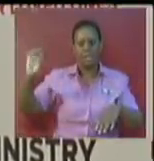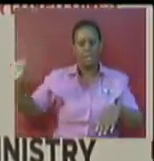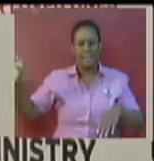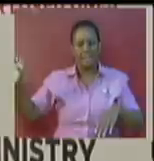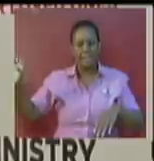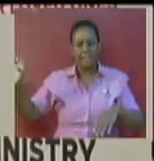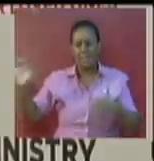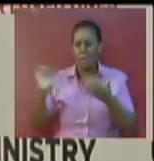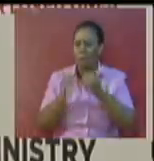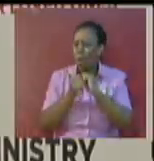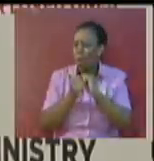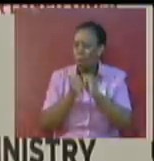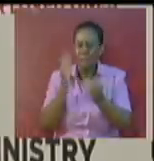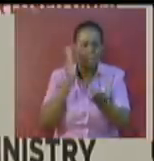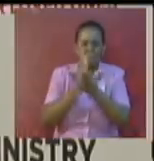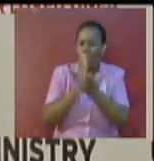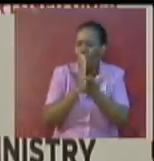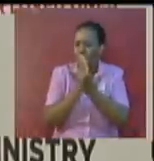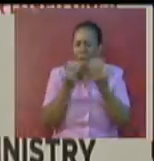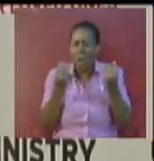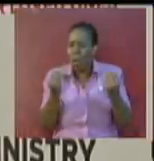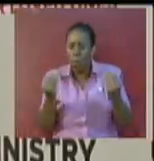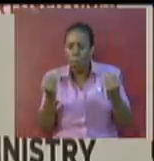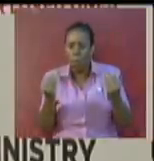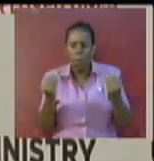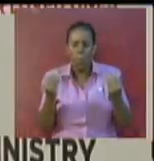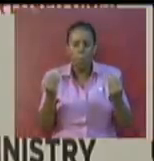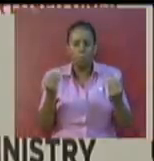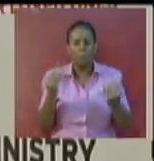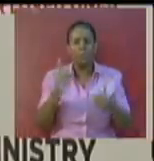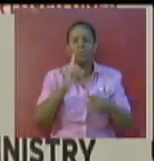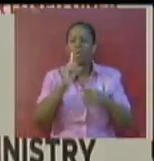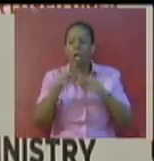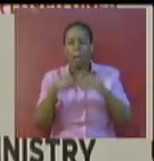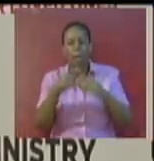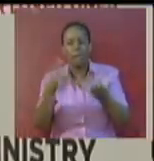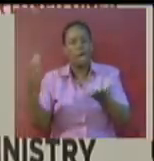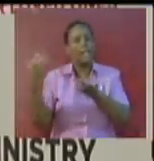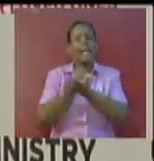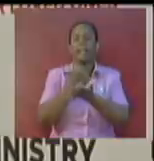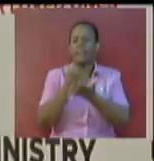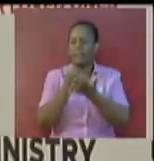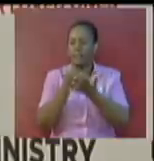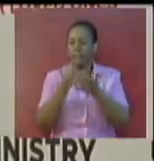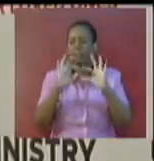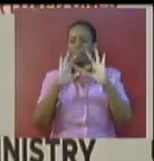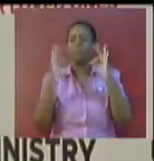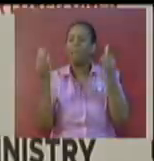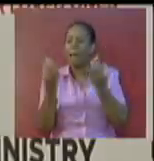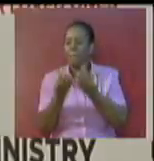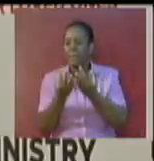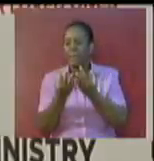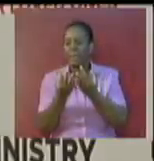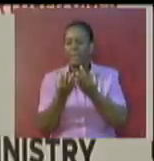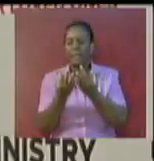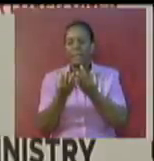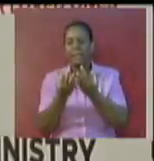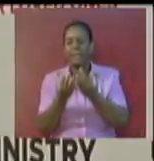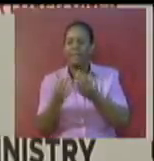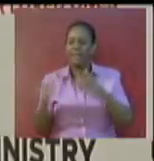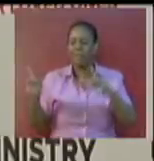the sources of the clusters: family gatherings and workplaces. One of the things that we have done